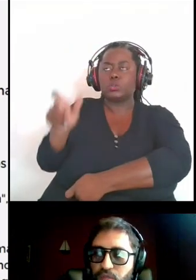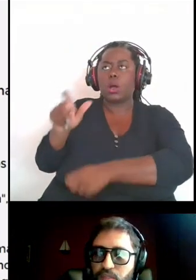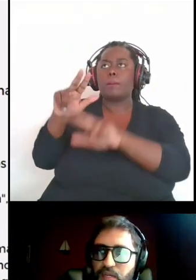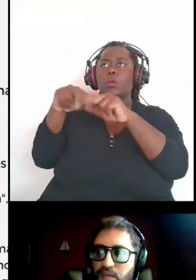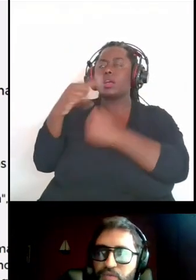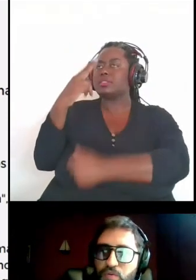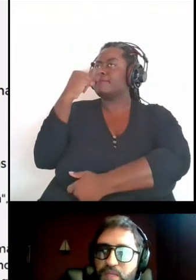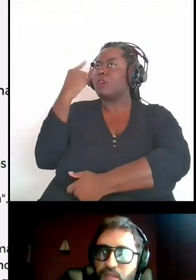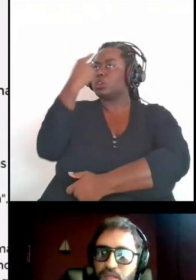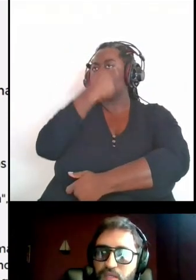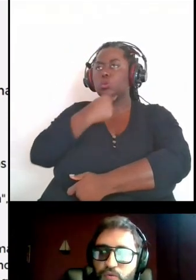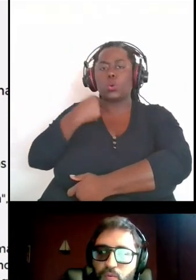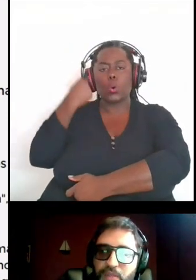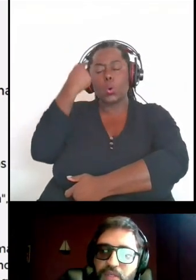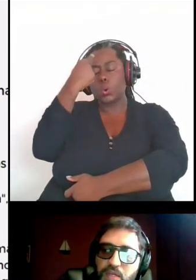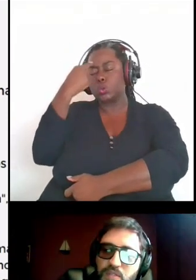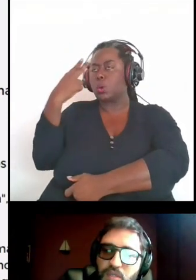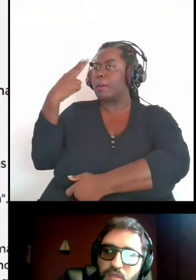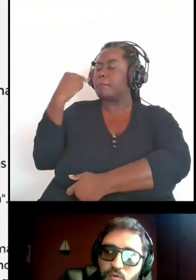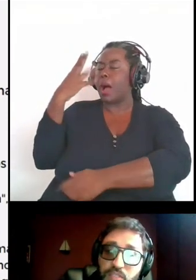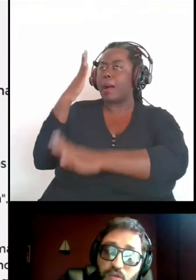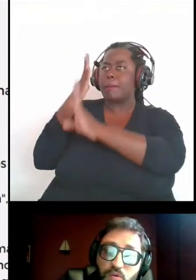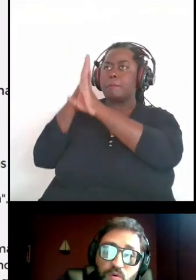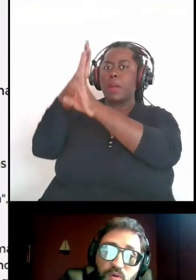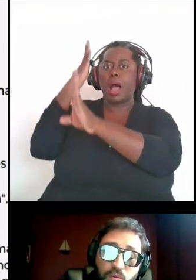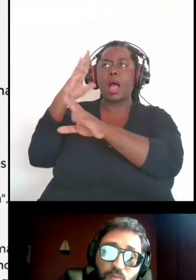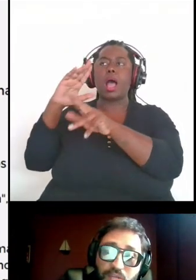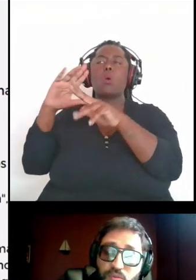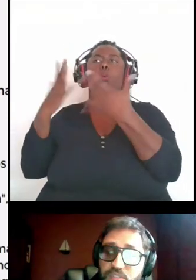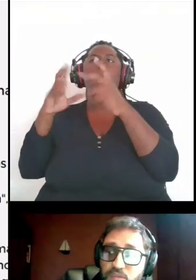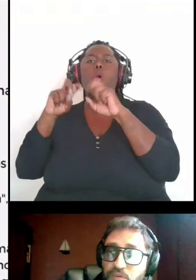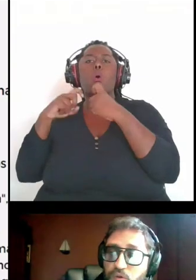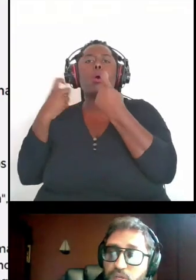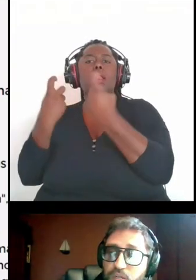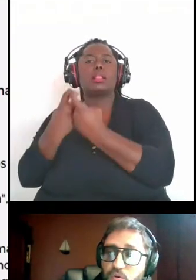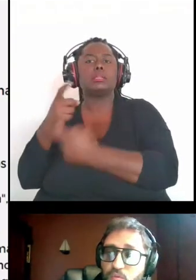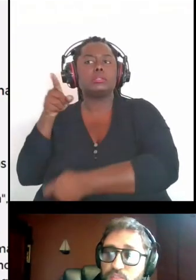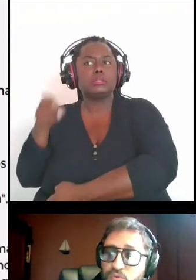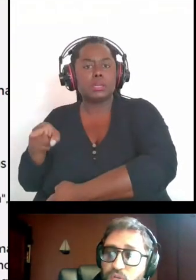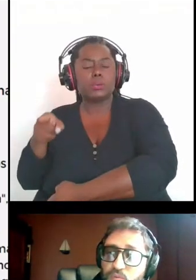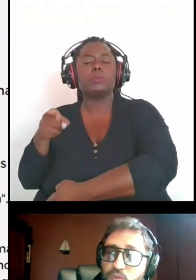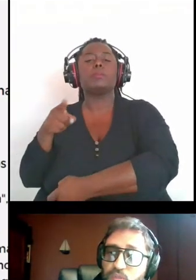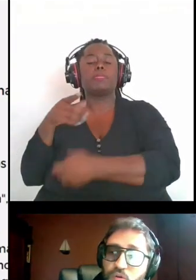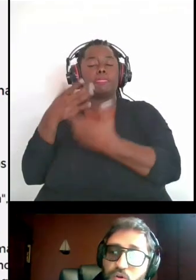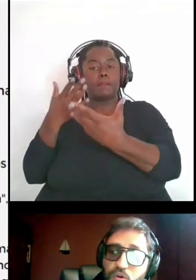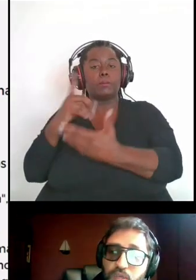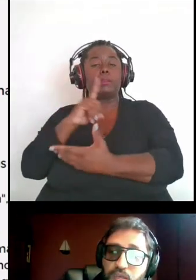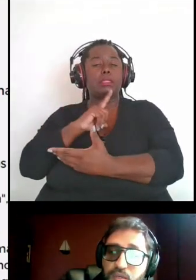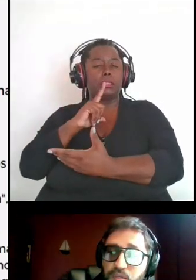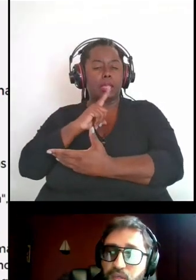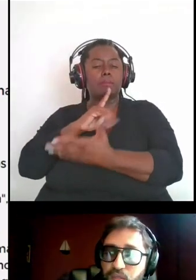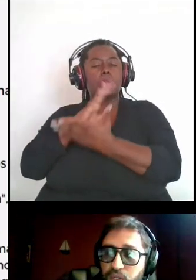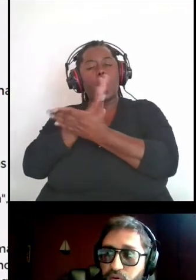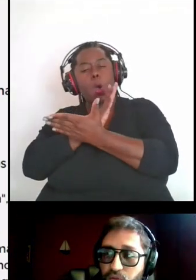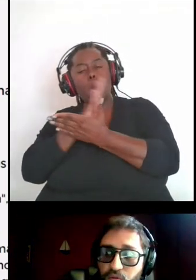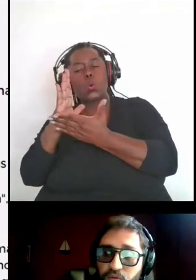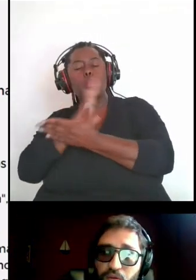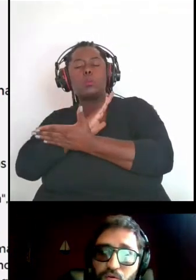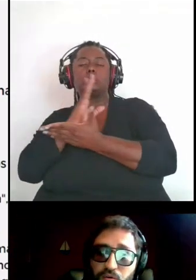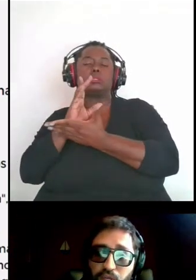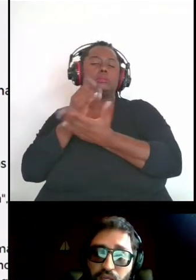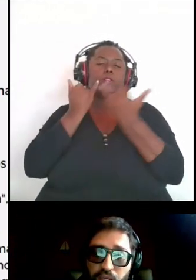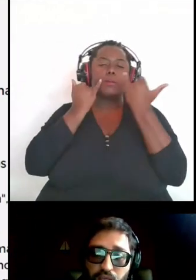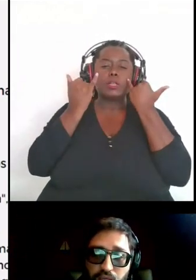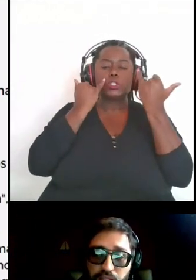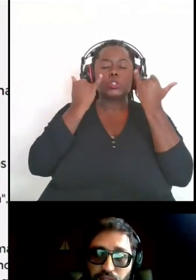identify the sexual orientation of someone based on pictures from their face but I made a connection with that with old studies